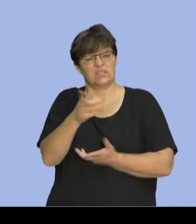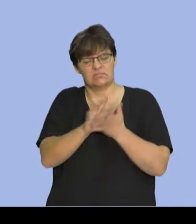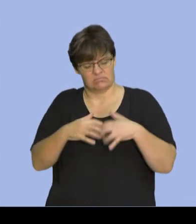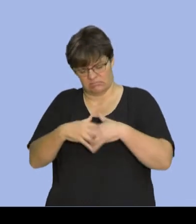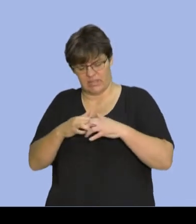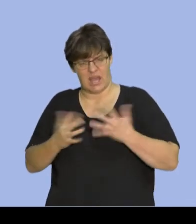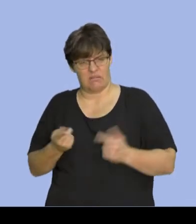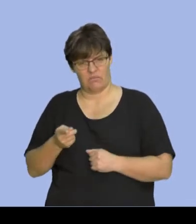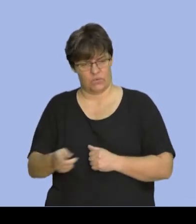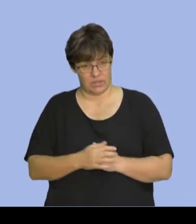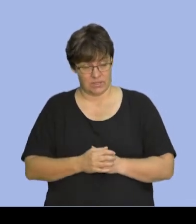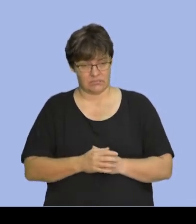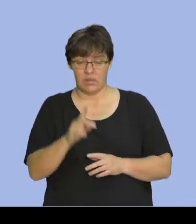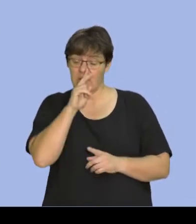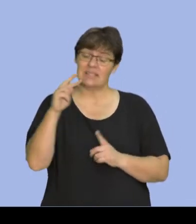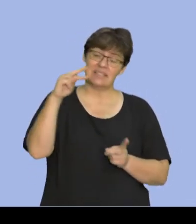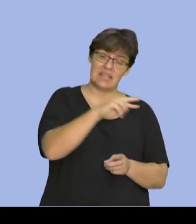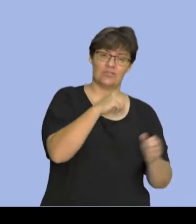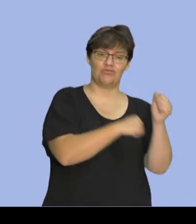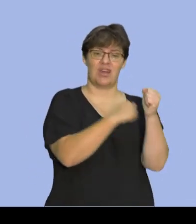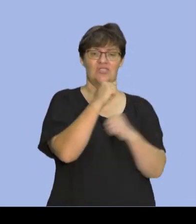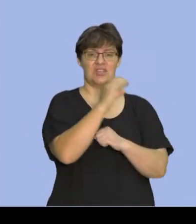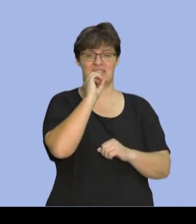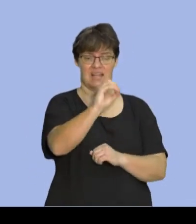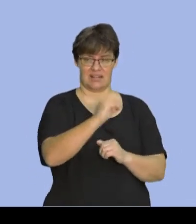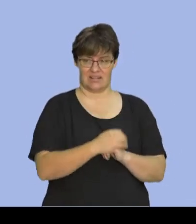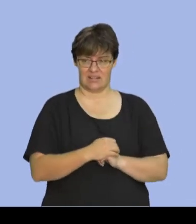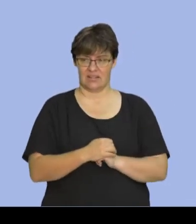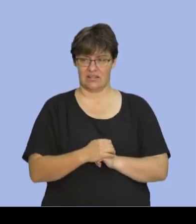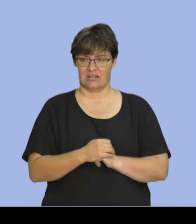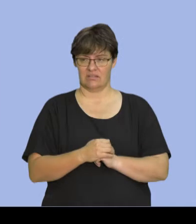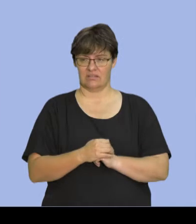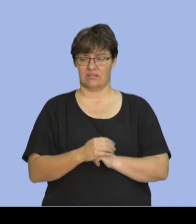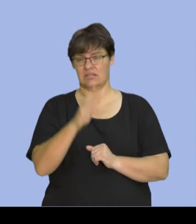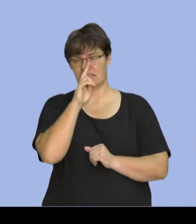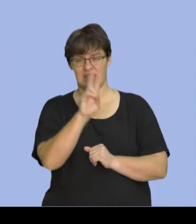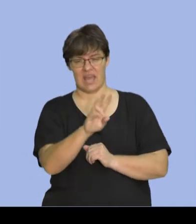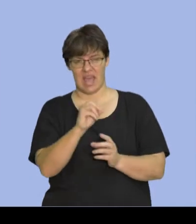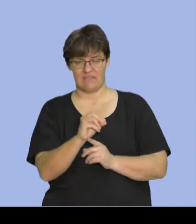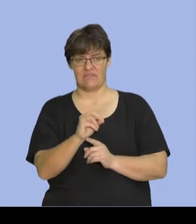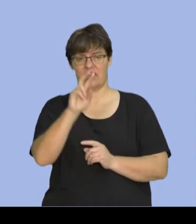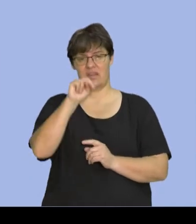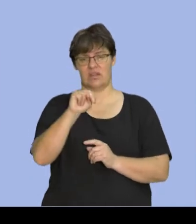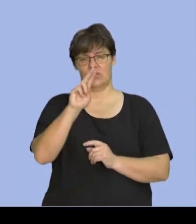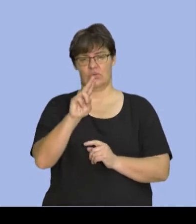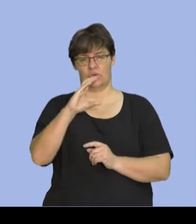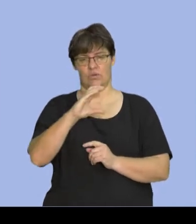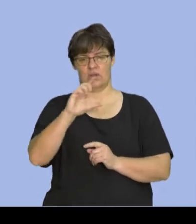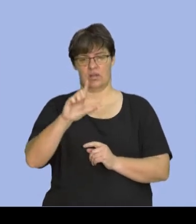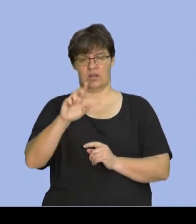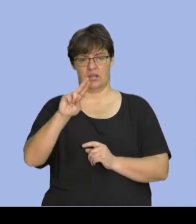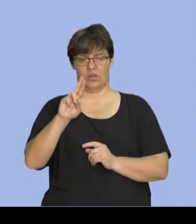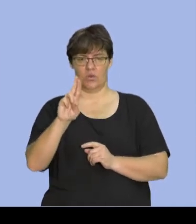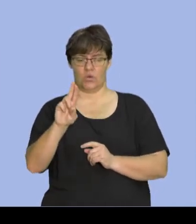we go back to the structure of the cell, and if we think of the cell has a nucleus, the nucleus